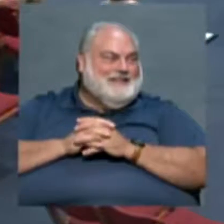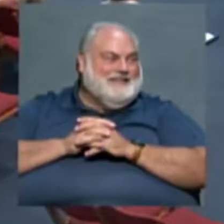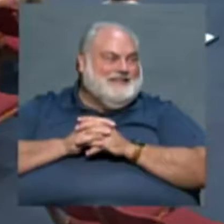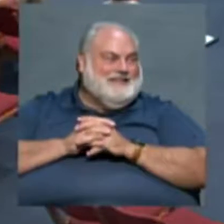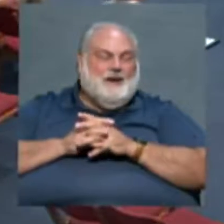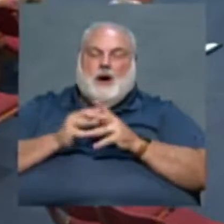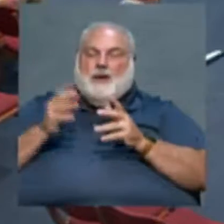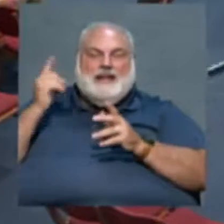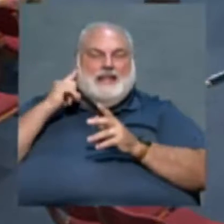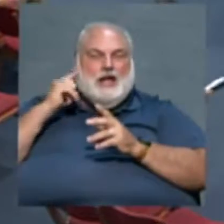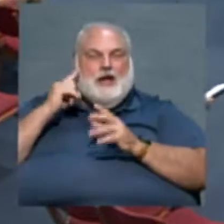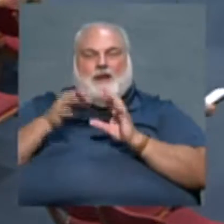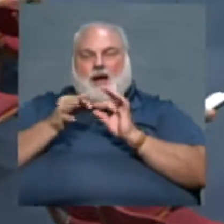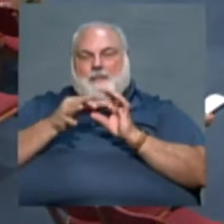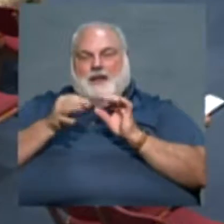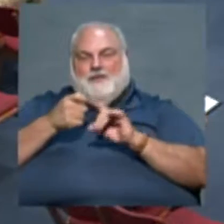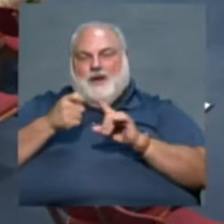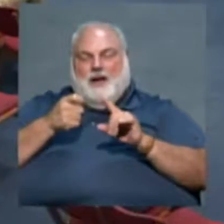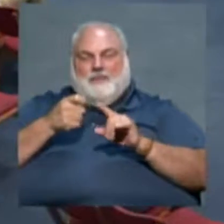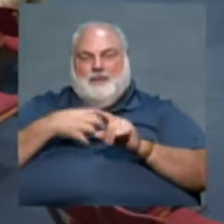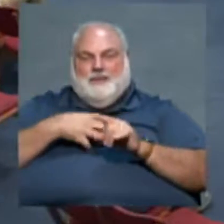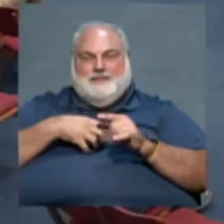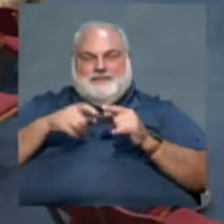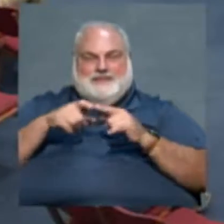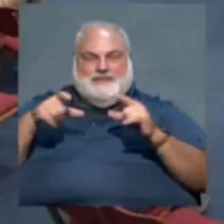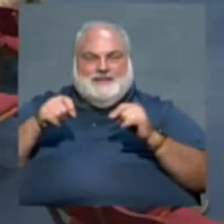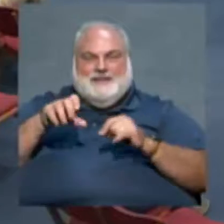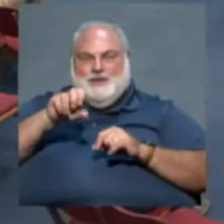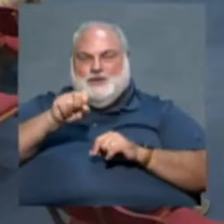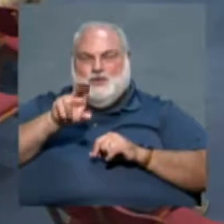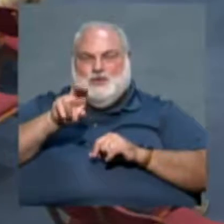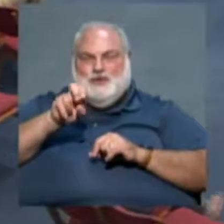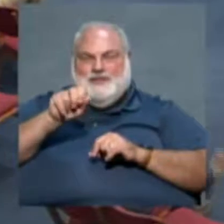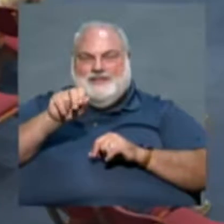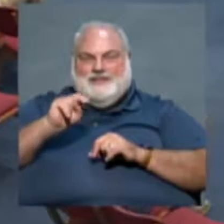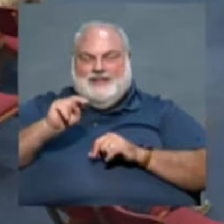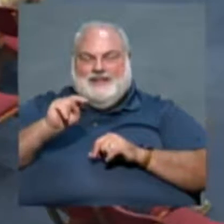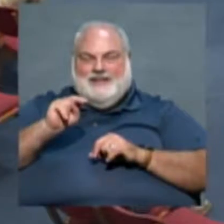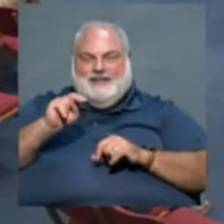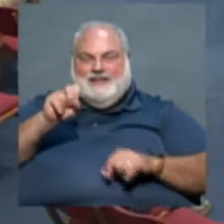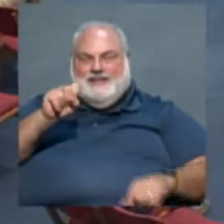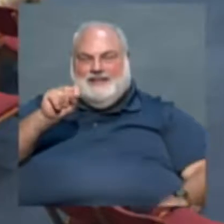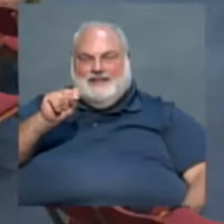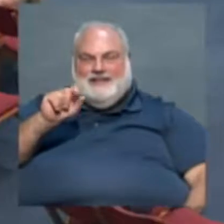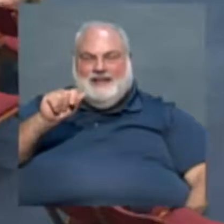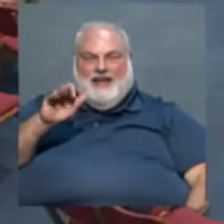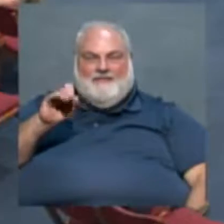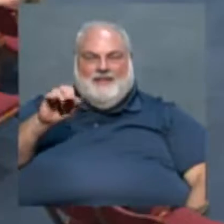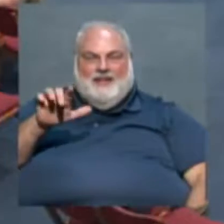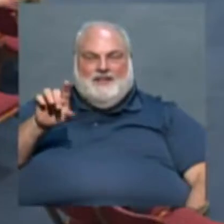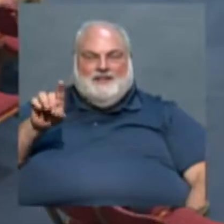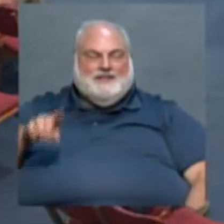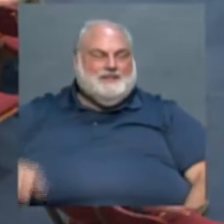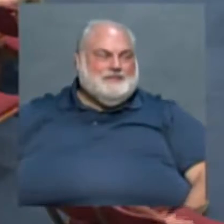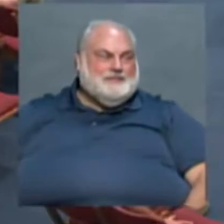let her. Okay, that's fine. Susan Staffeld?